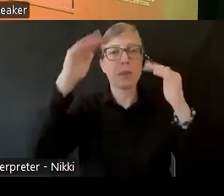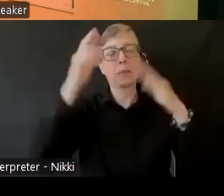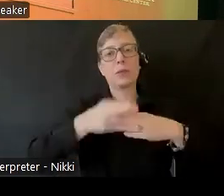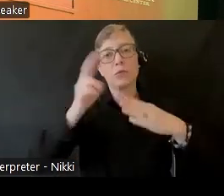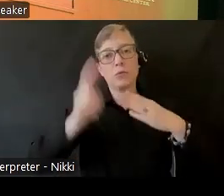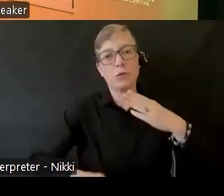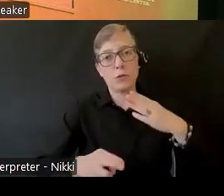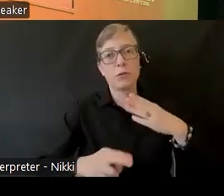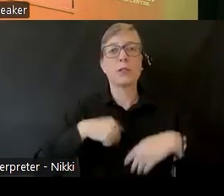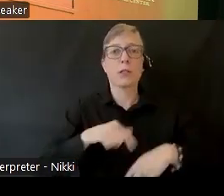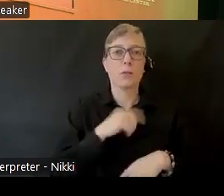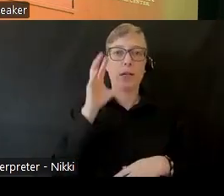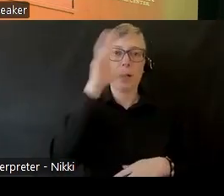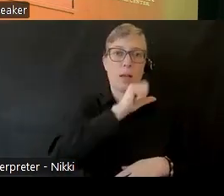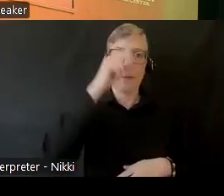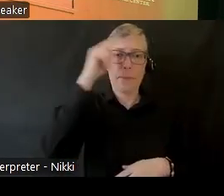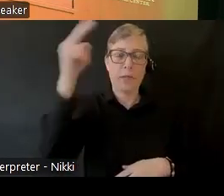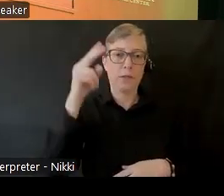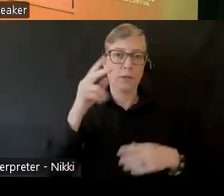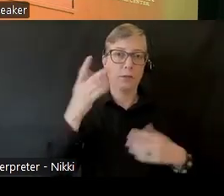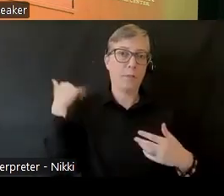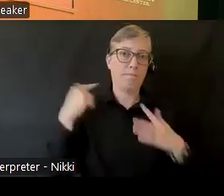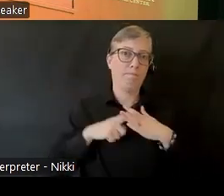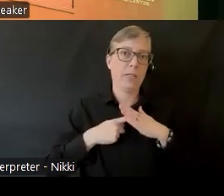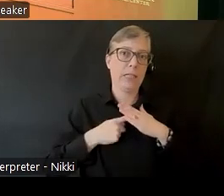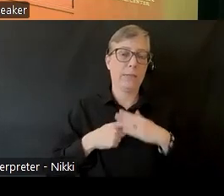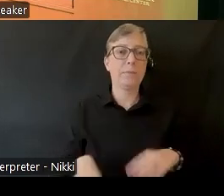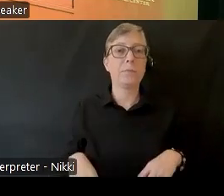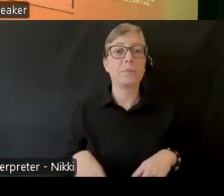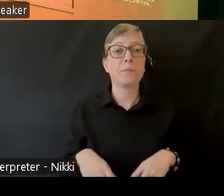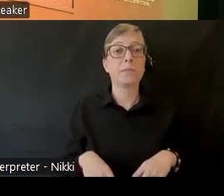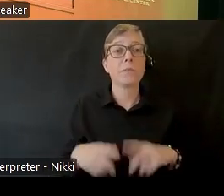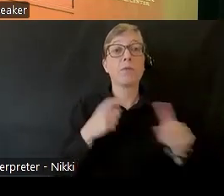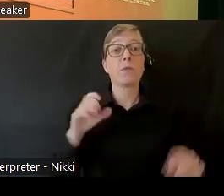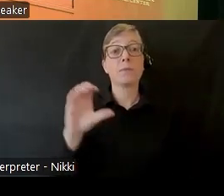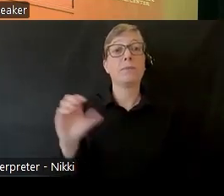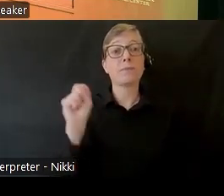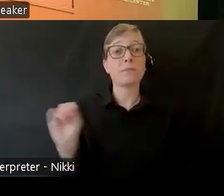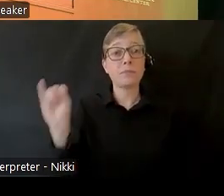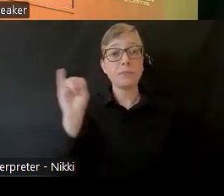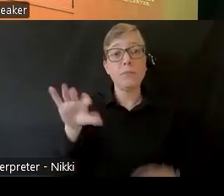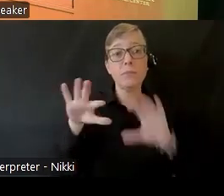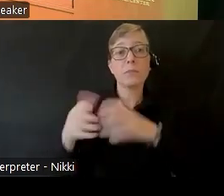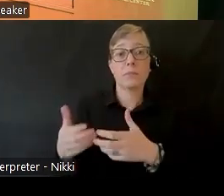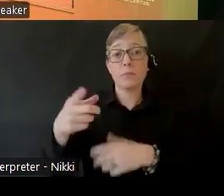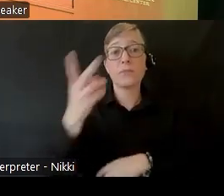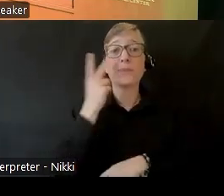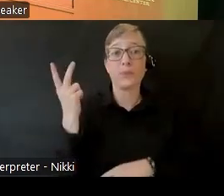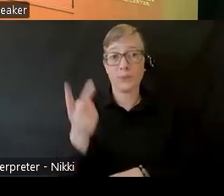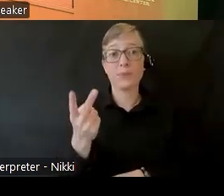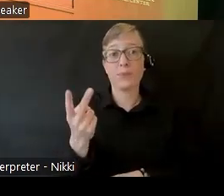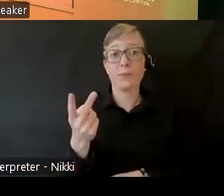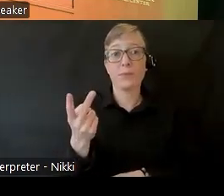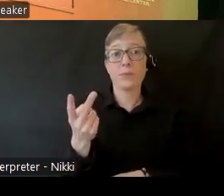had hypothesized to begin with. So you can see that for that CSI group, right? So you can see that the observed, which is